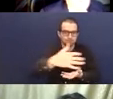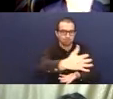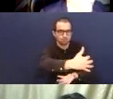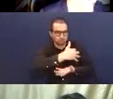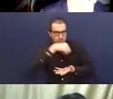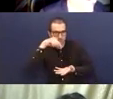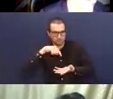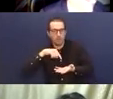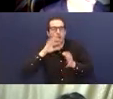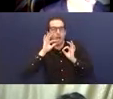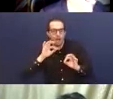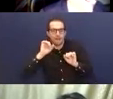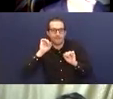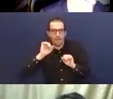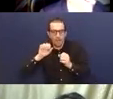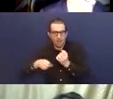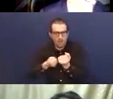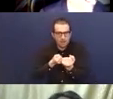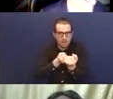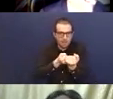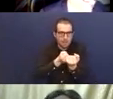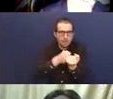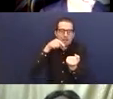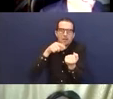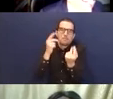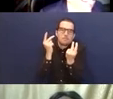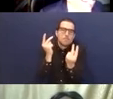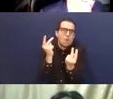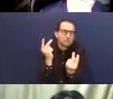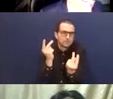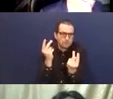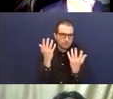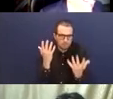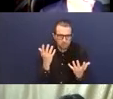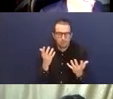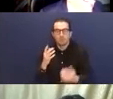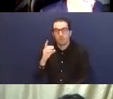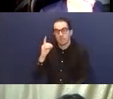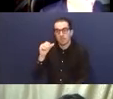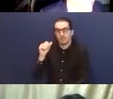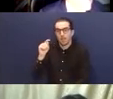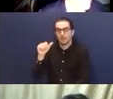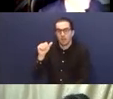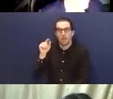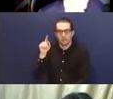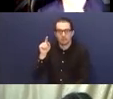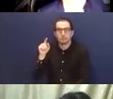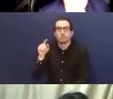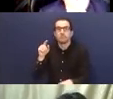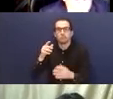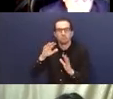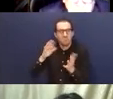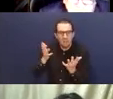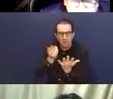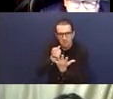of gaining implementation of SDGs and UNCRPD. This can be found in the